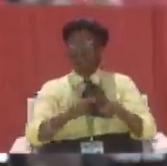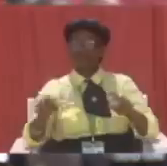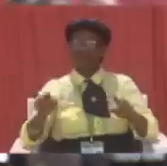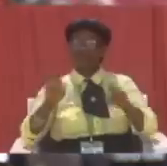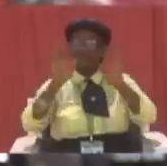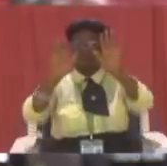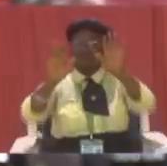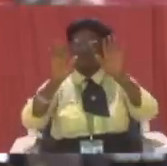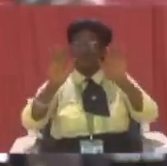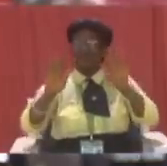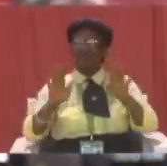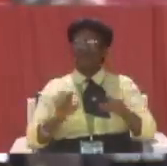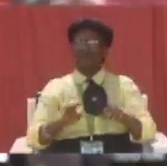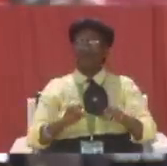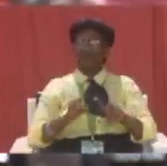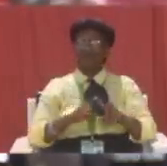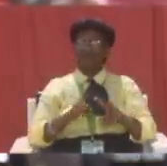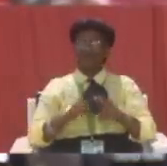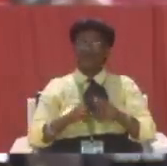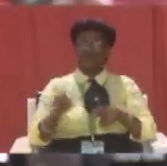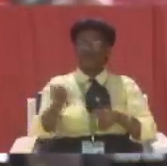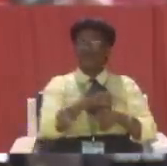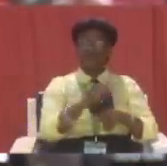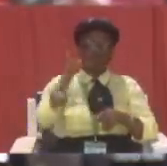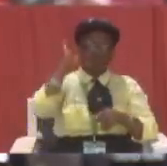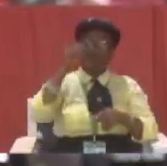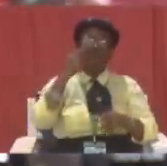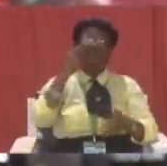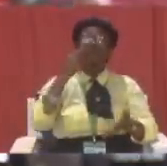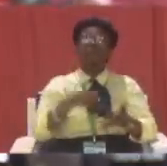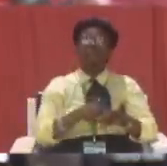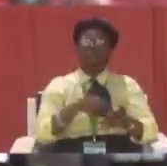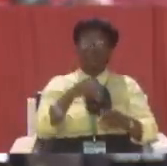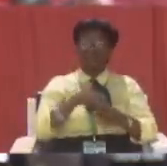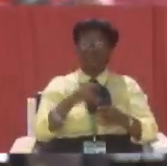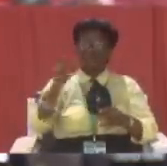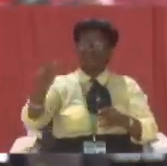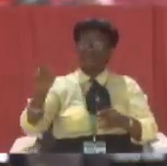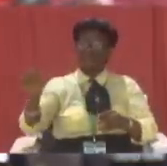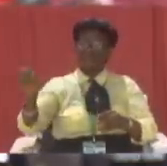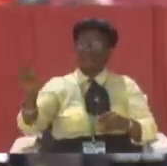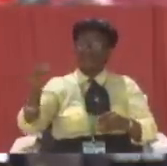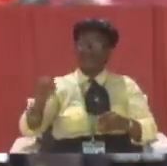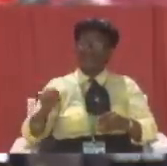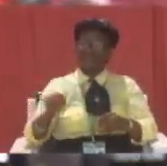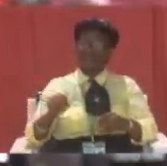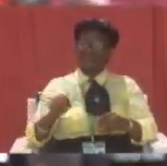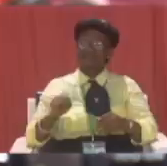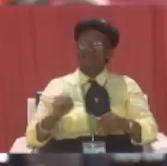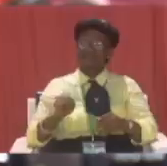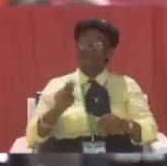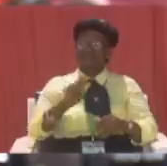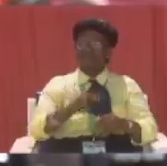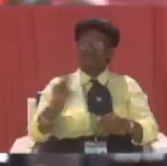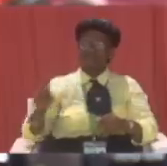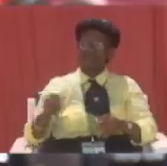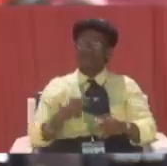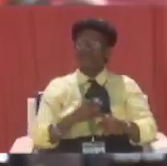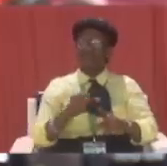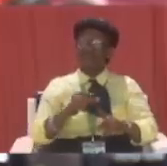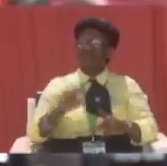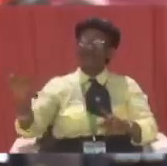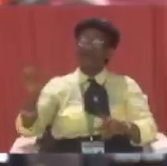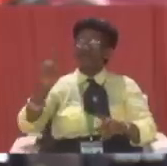And then you notice what then followed. In Genesis 22 from verse 1 to 18, Genesis 22 from verse 1 to